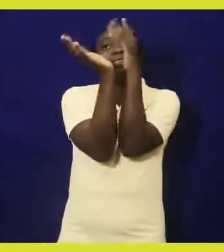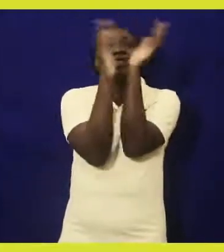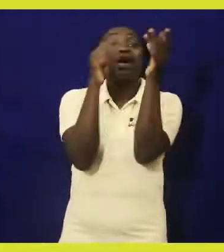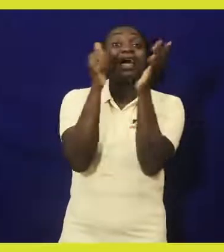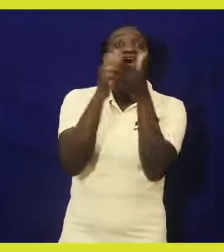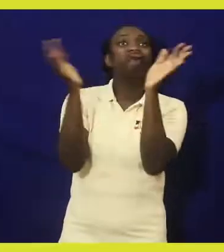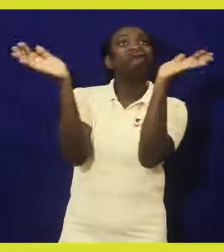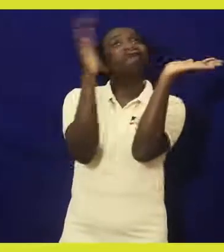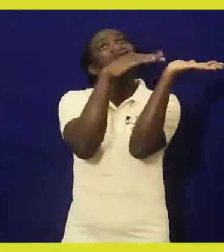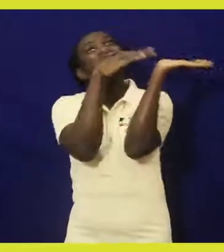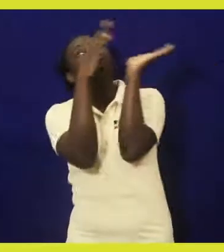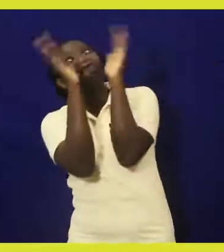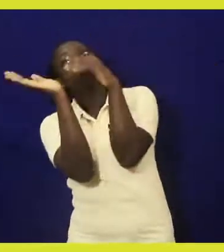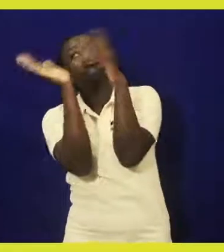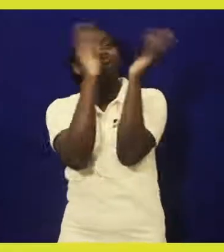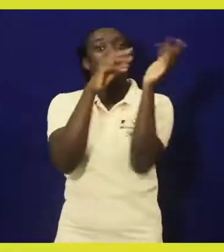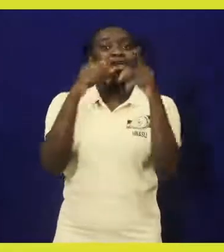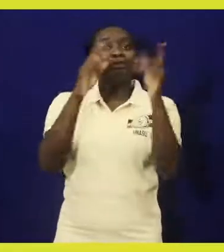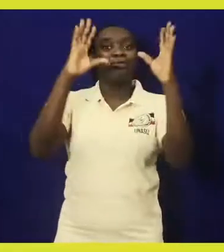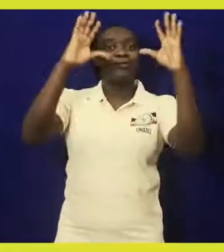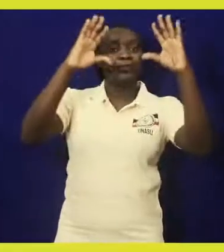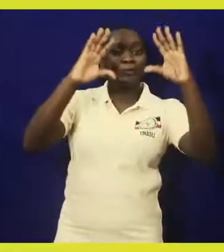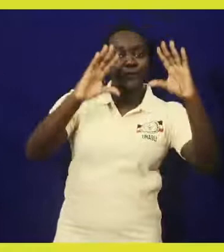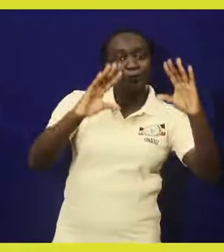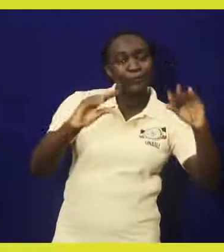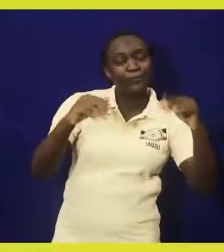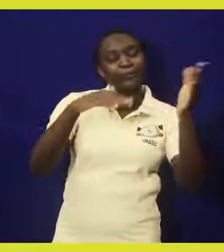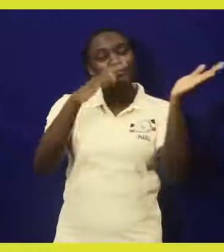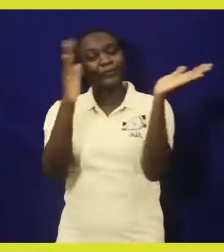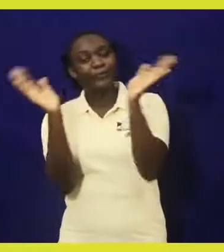through a process called